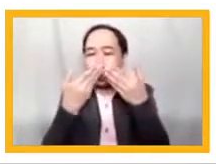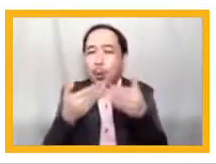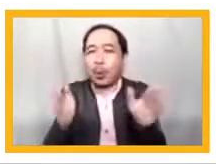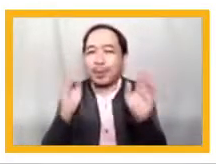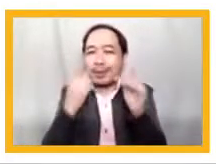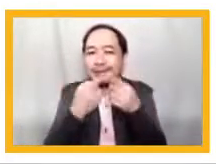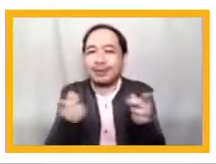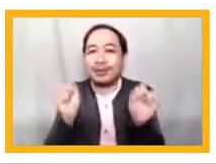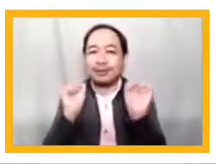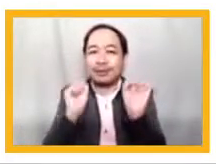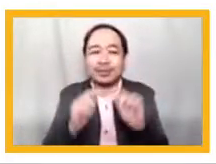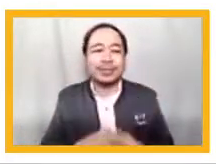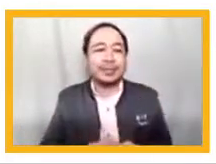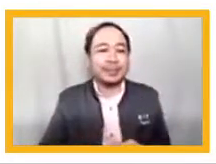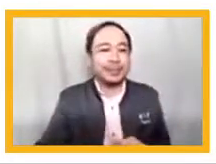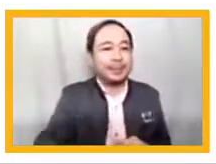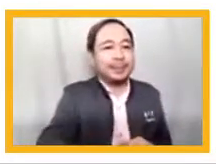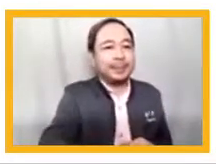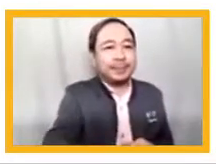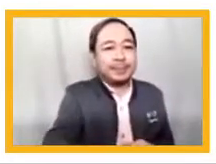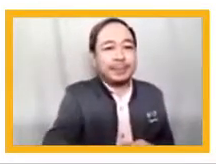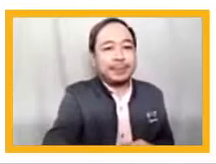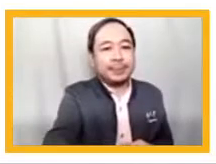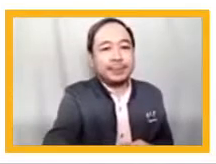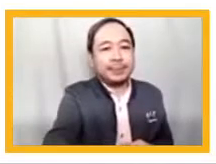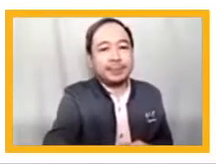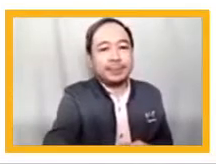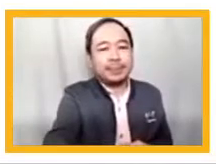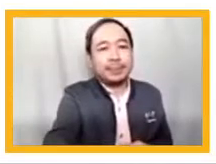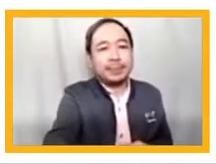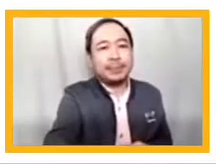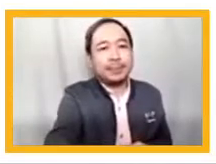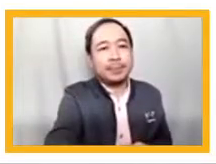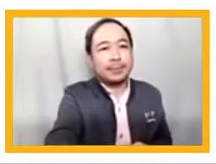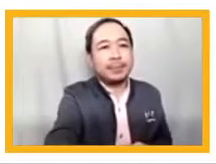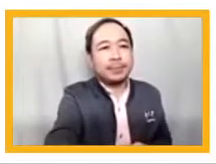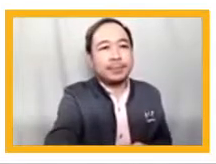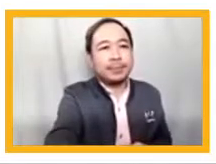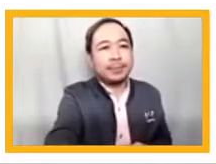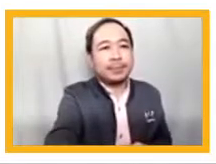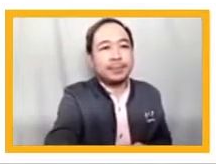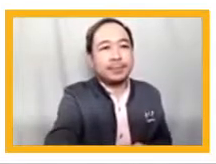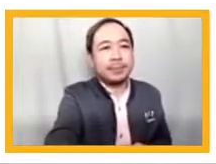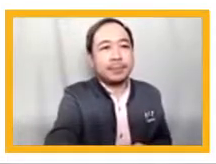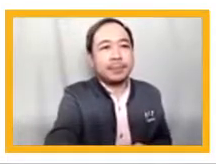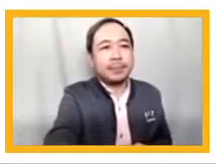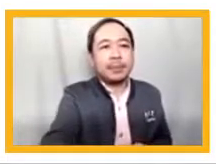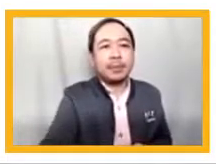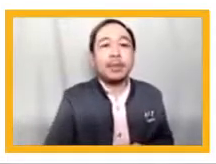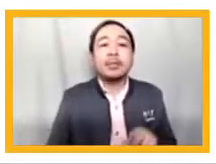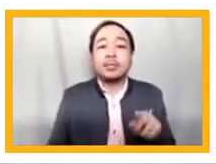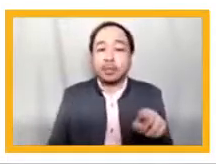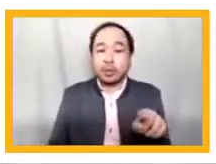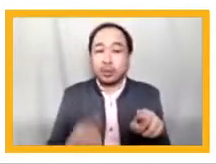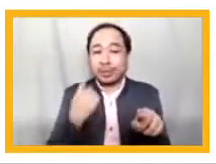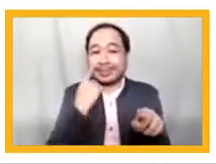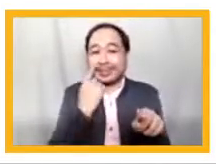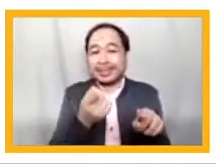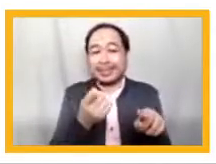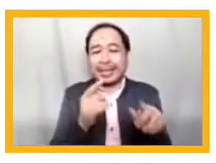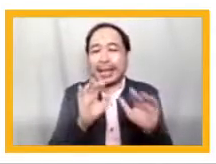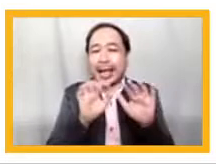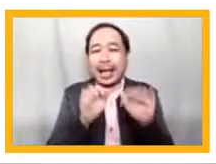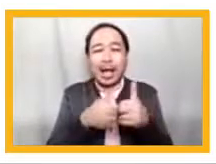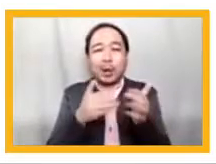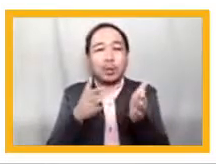Okay. Okay, here is the design, the our platform, the open innovation